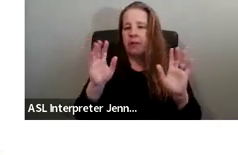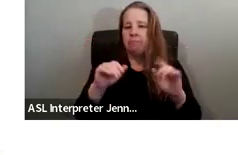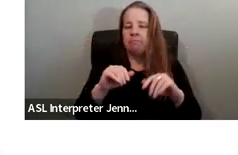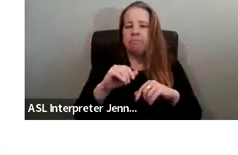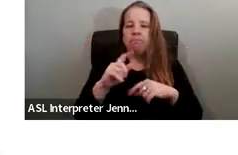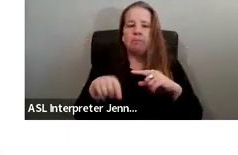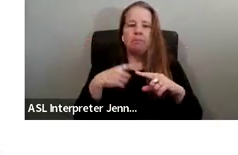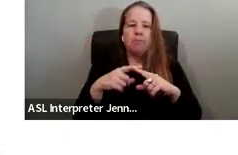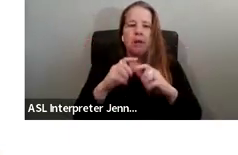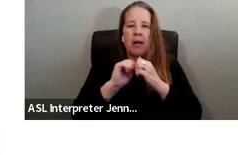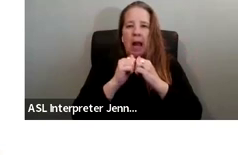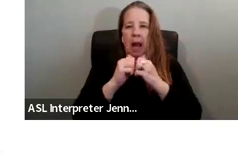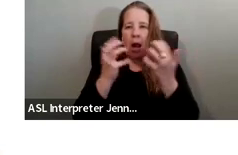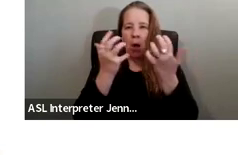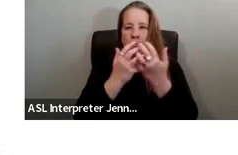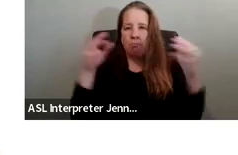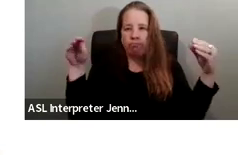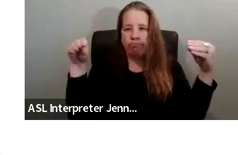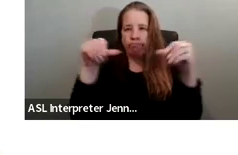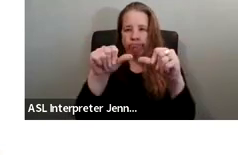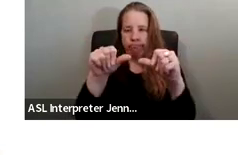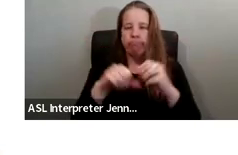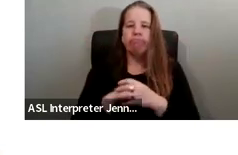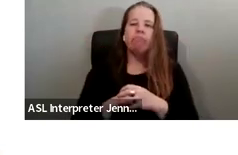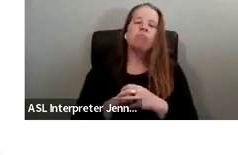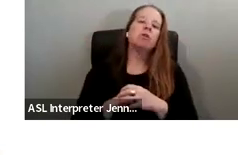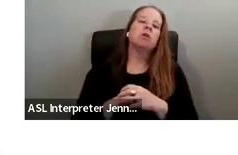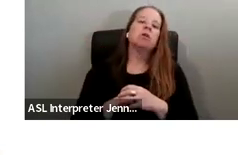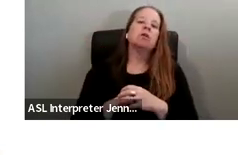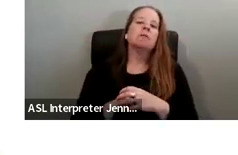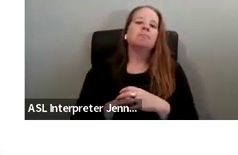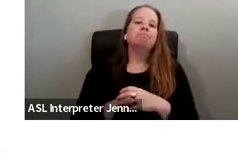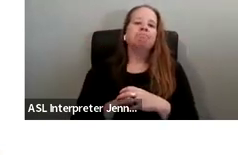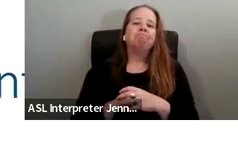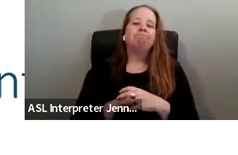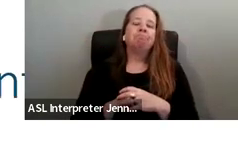how the matching rate is developed. Next slide, please.